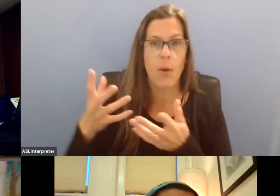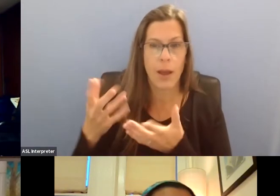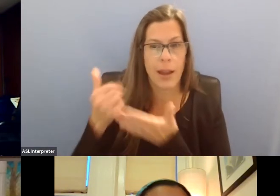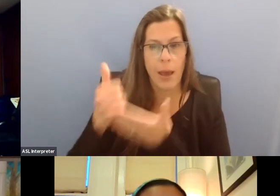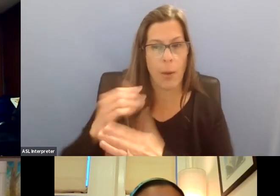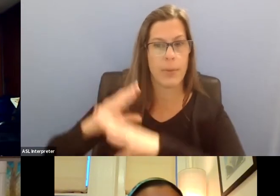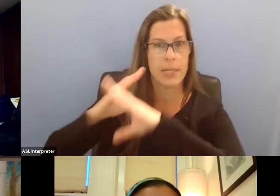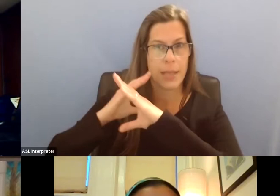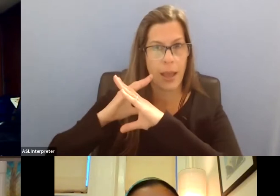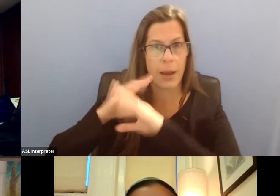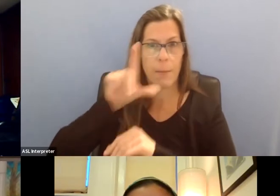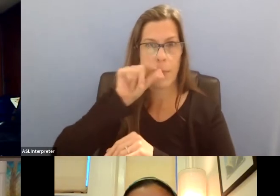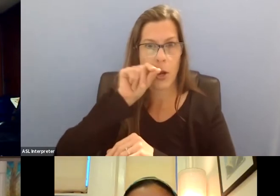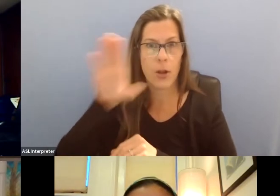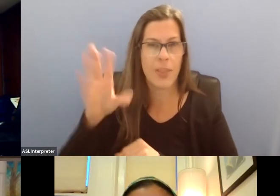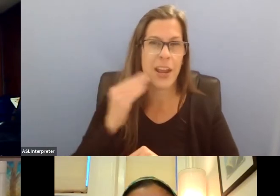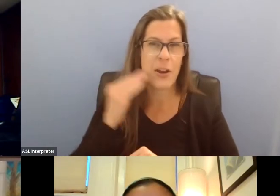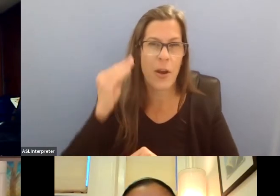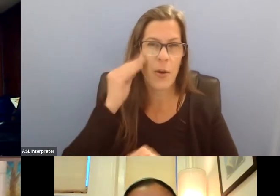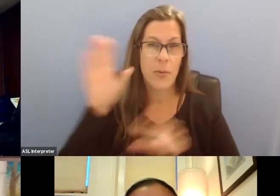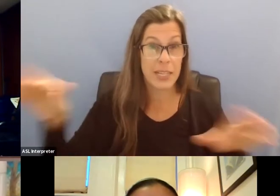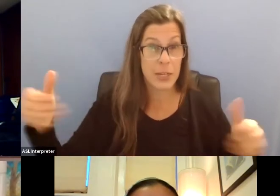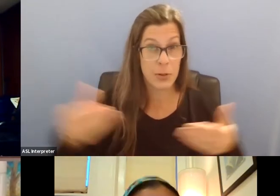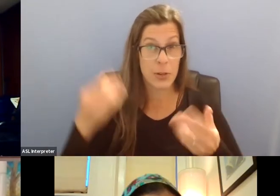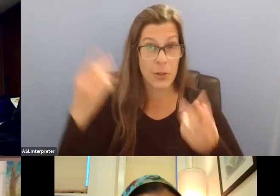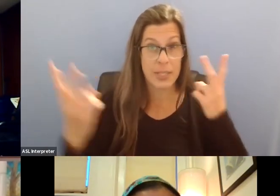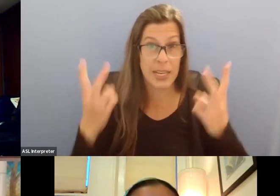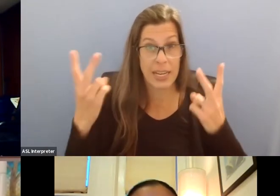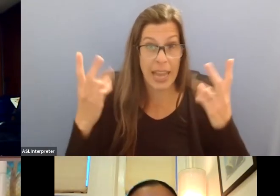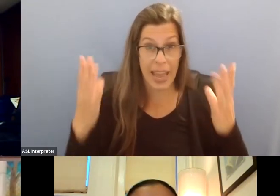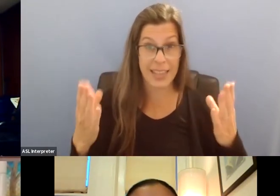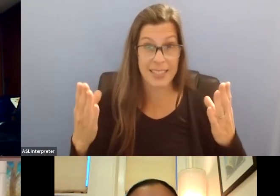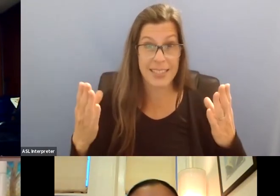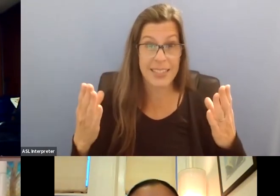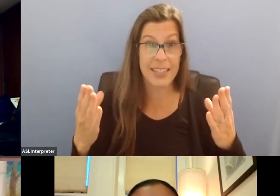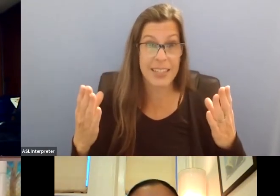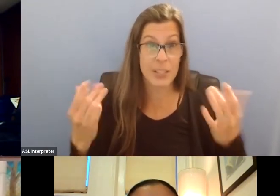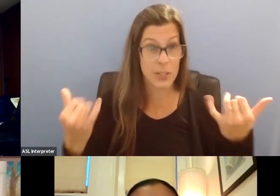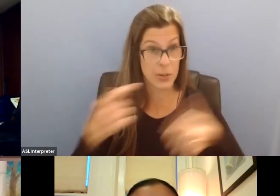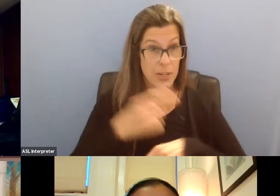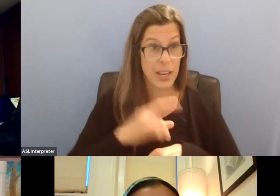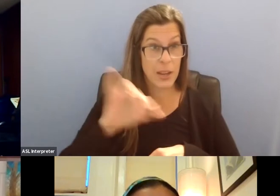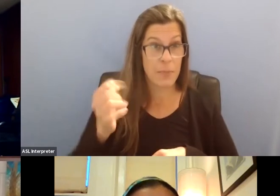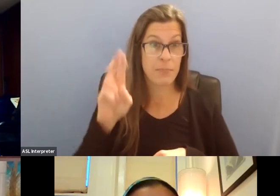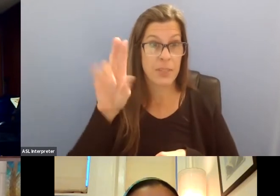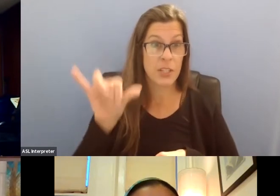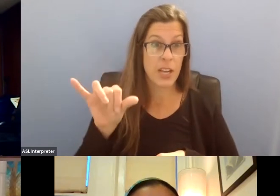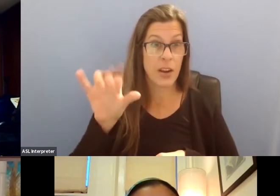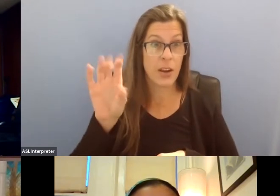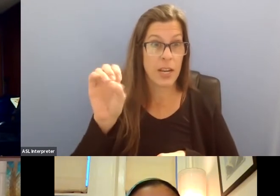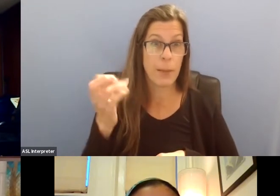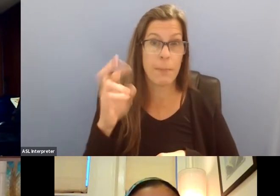habitats. So let me introduce our guests. Our guest today is Jerry Barrier.